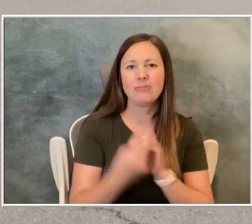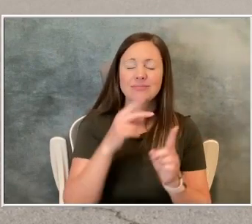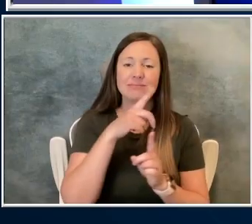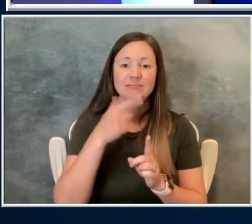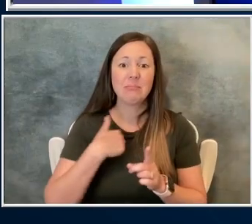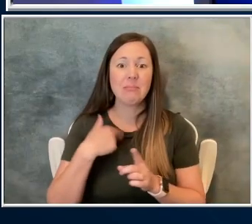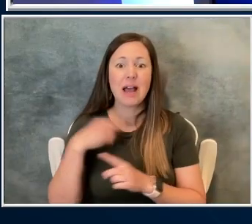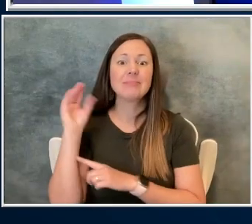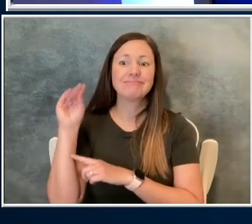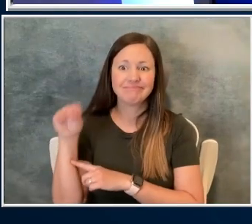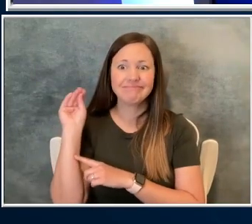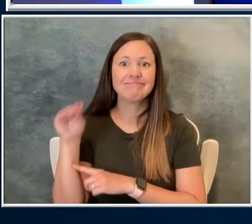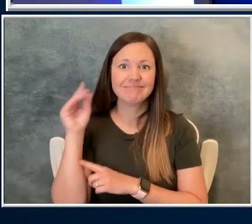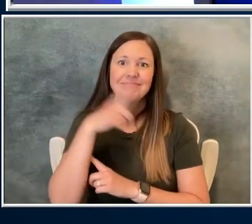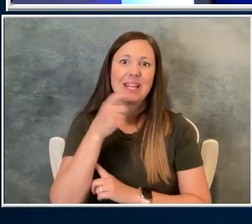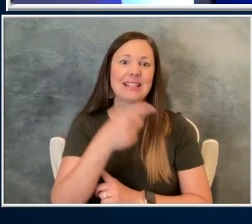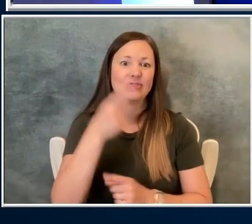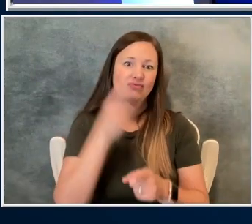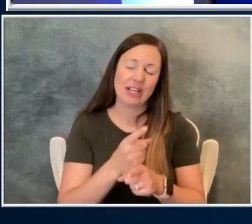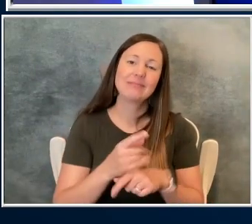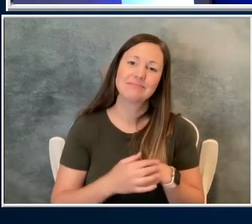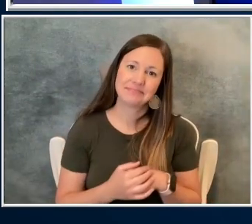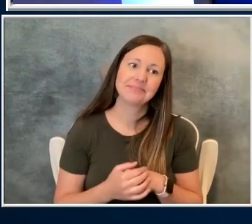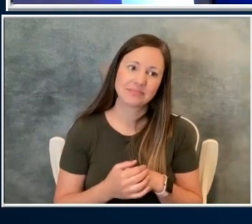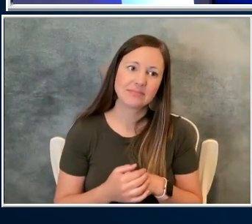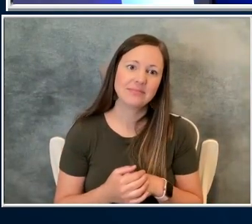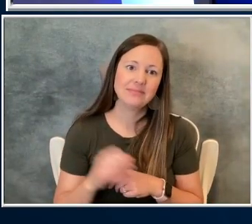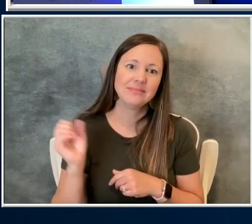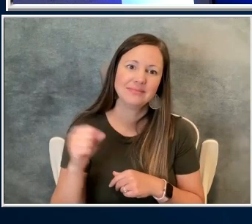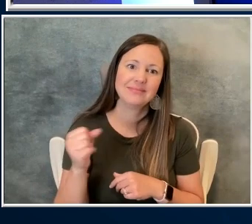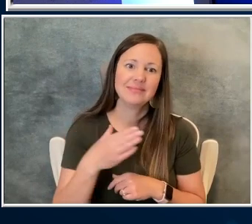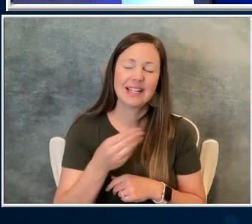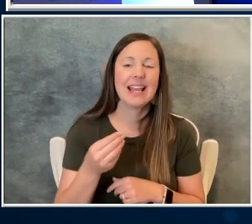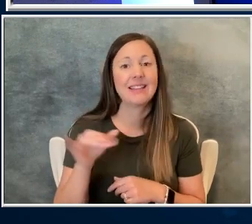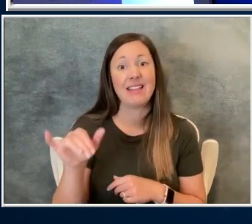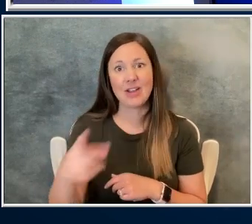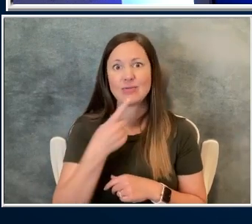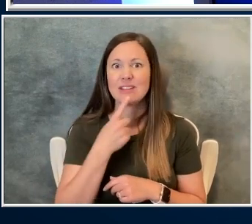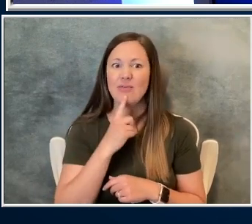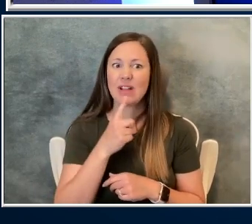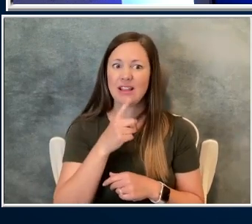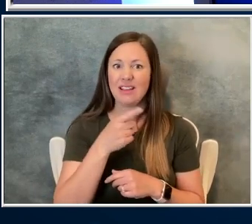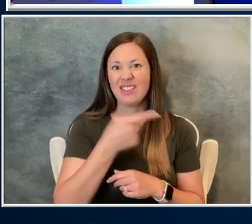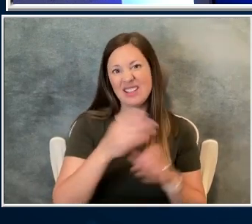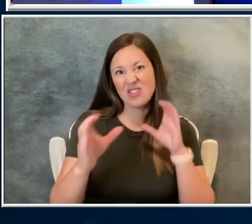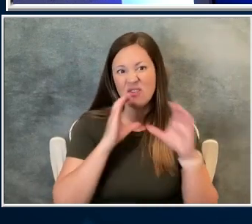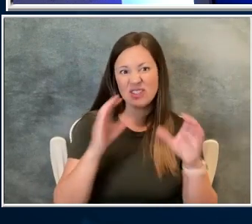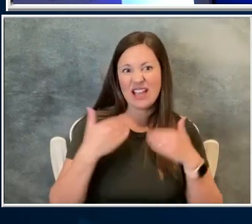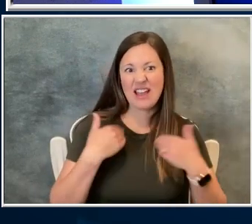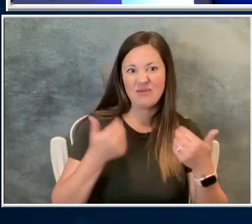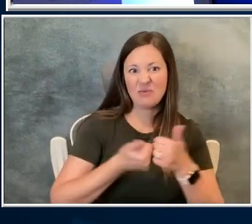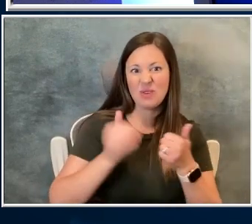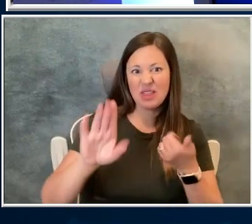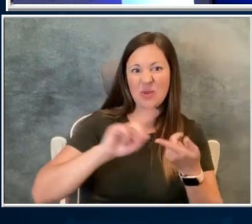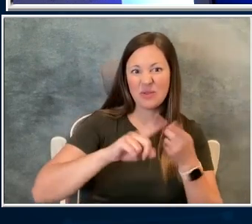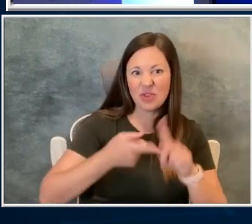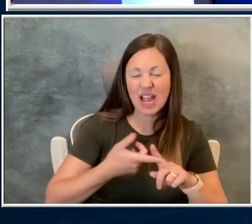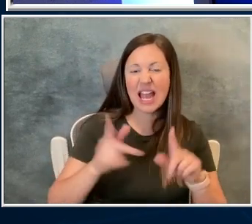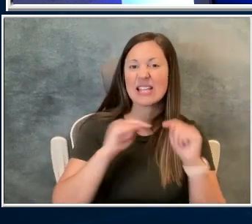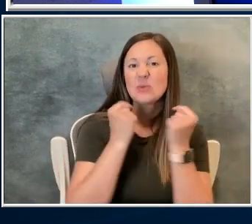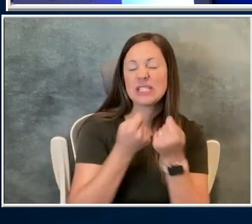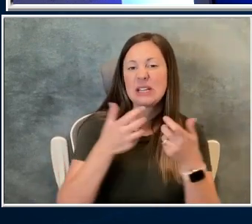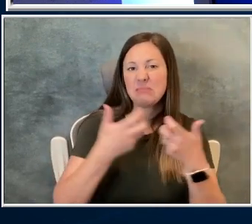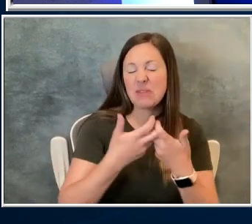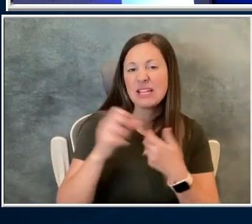par. So. Yeah, he gets it. Yeah, and you're knowing, because like you said, you probably have these conversations with your friends and teammates. Yeah. So the key question is,